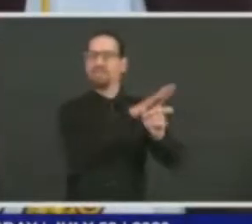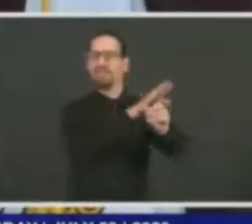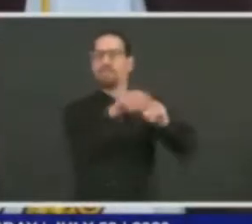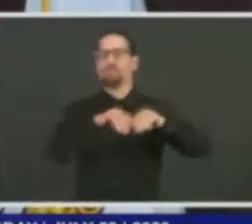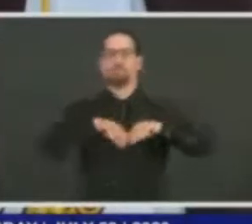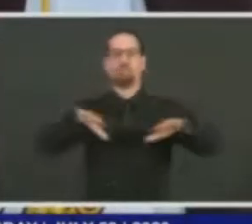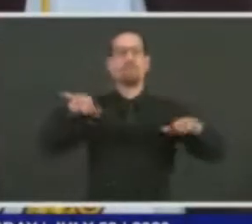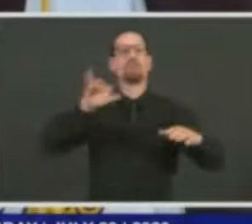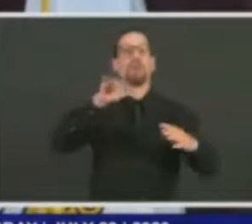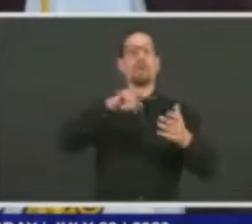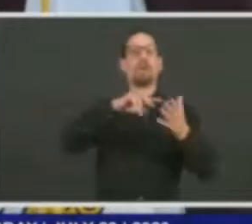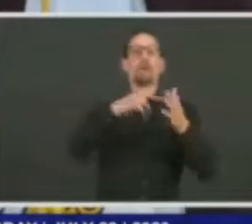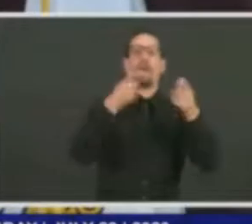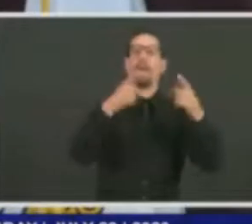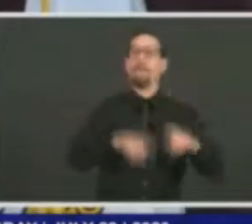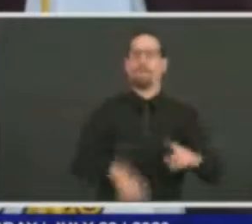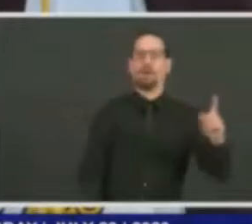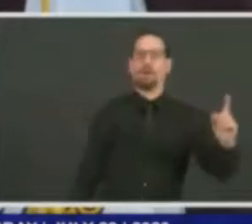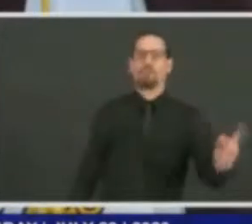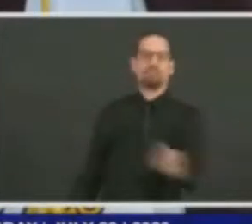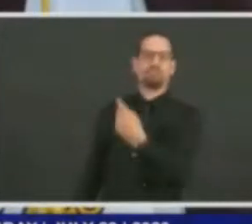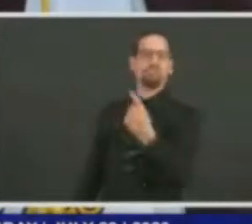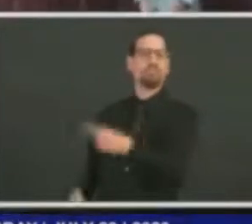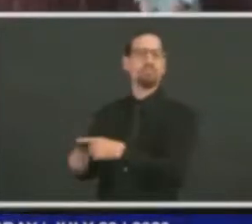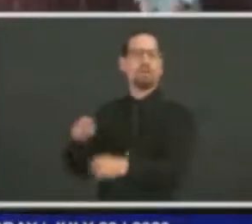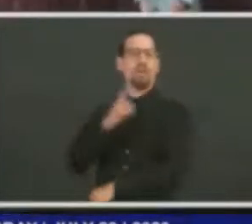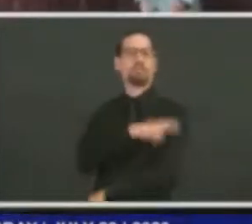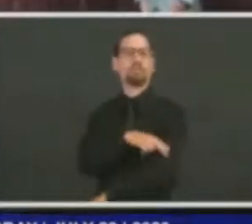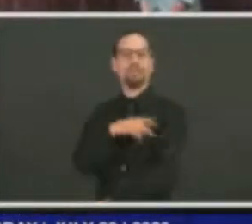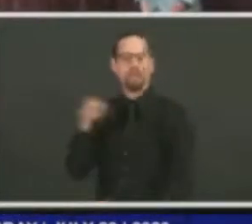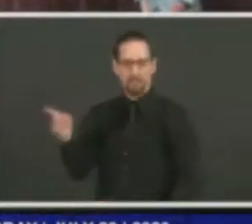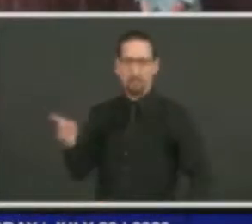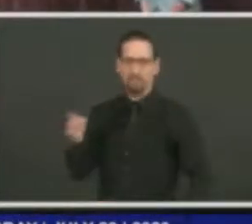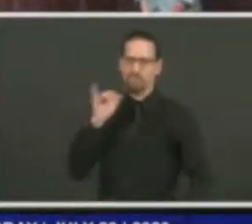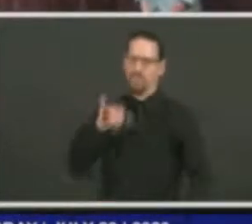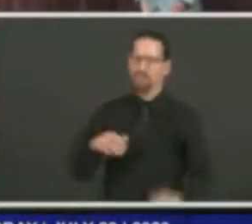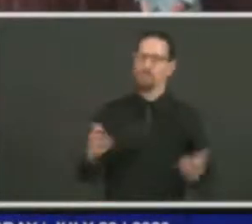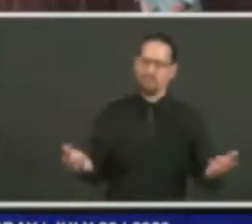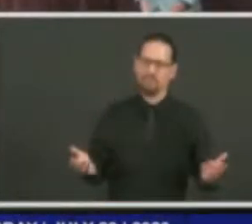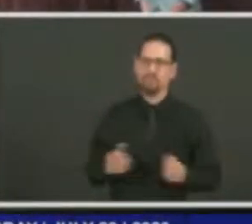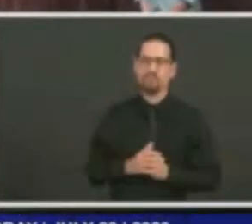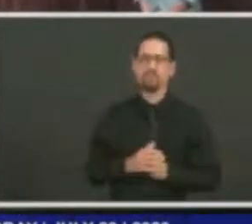hospitalizations if we don't change what's happening right now. So that's what our critical point is today. What's your